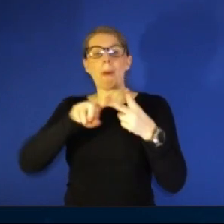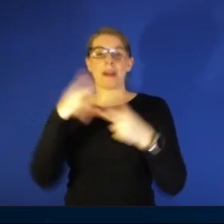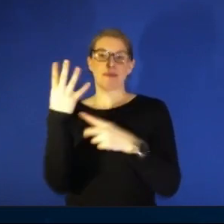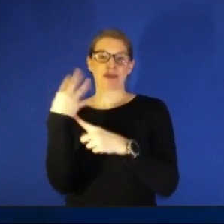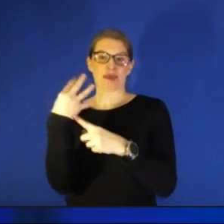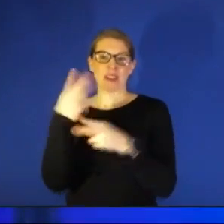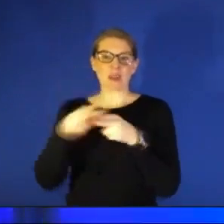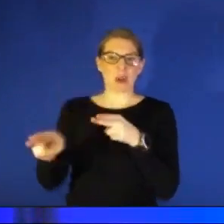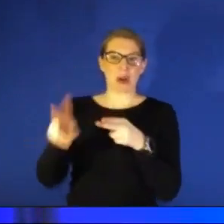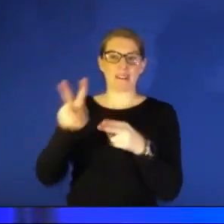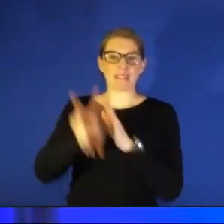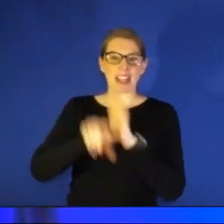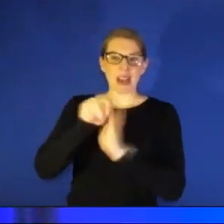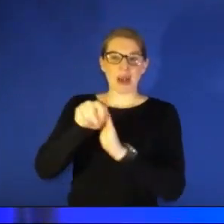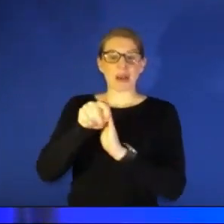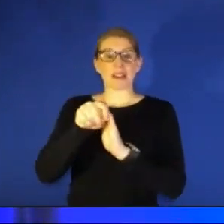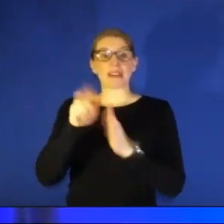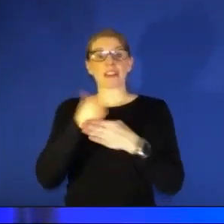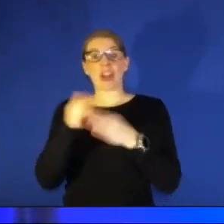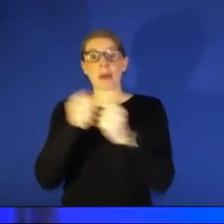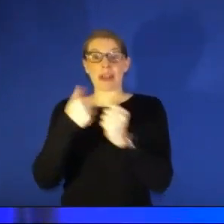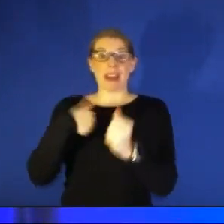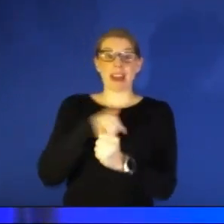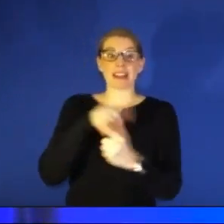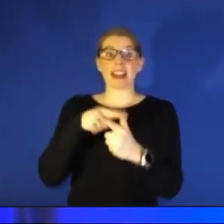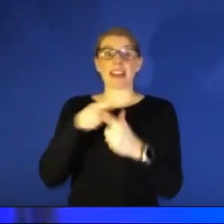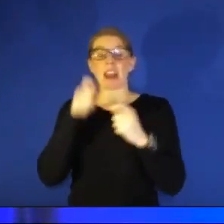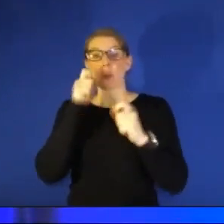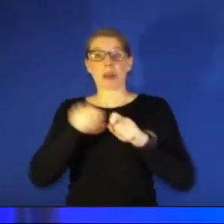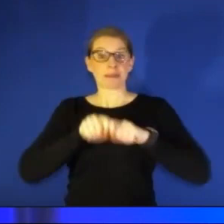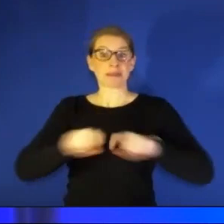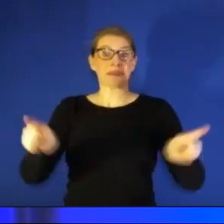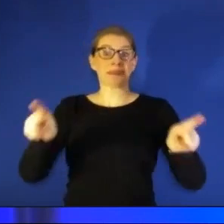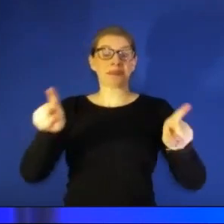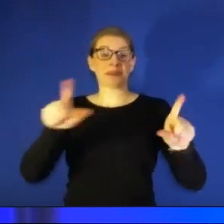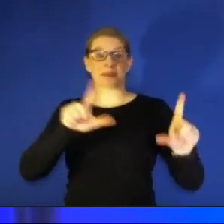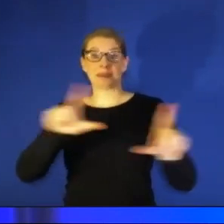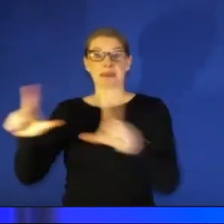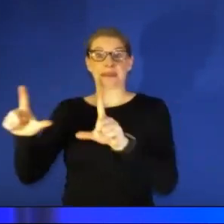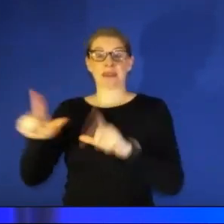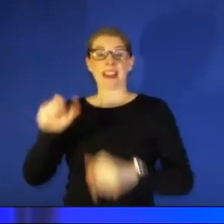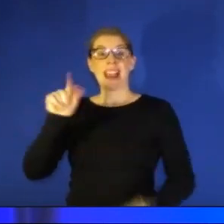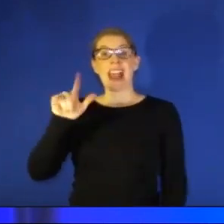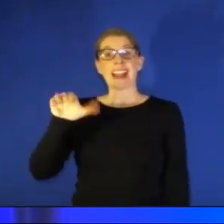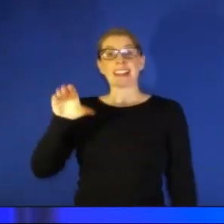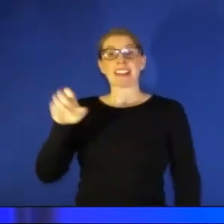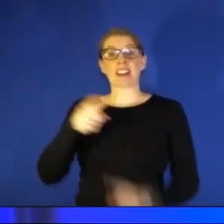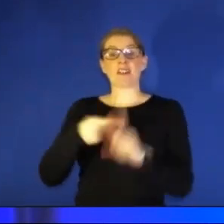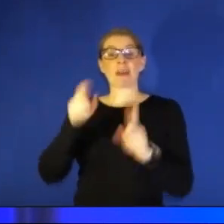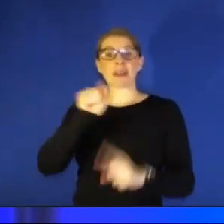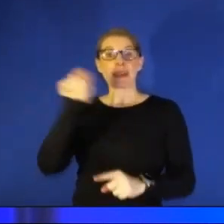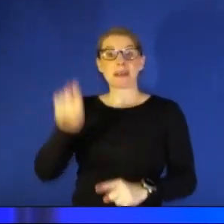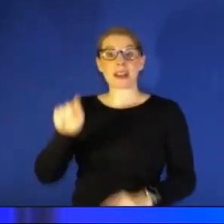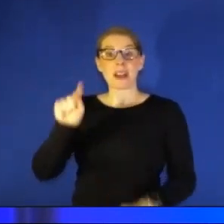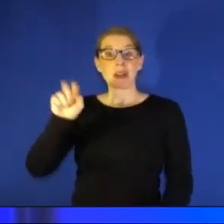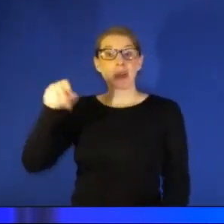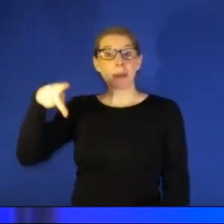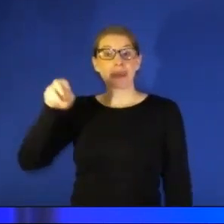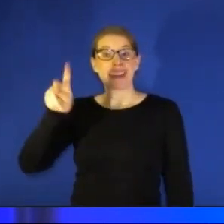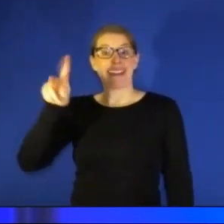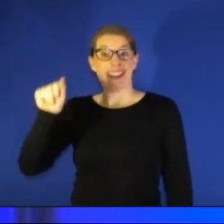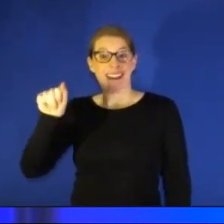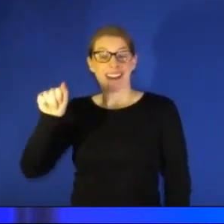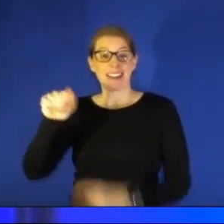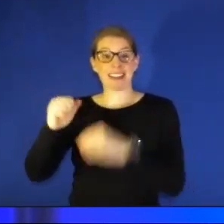video. You can share them with us, and then we will share them with others right here on air. And Alice from Topeka has sent in this video. She wants to send